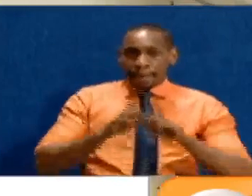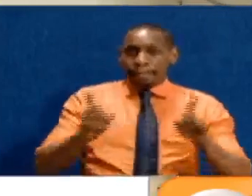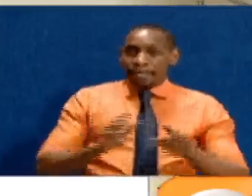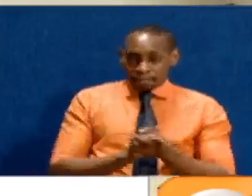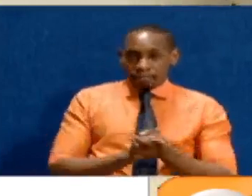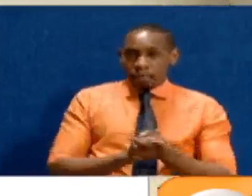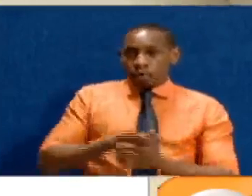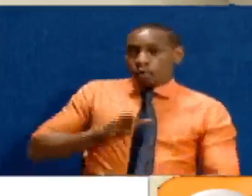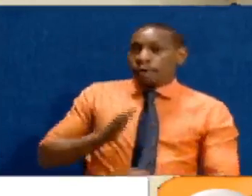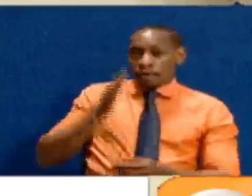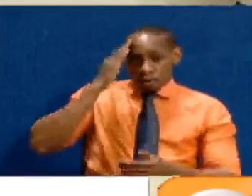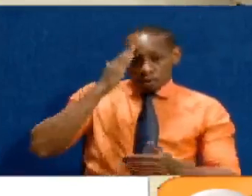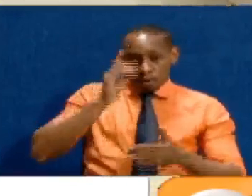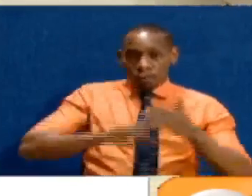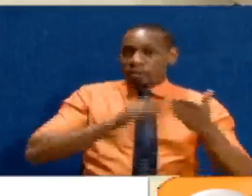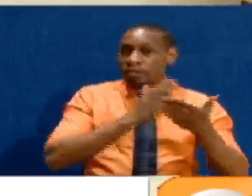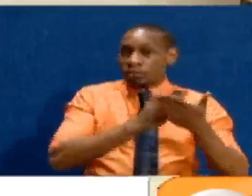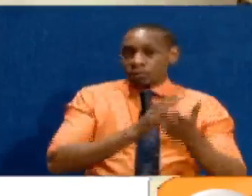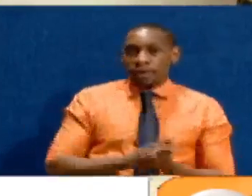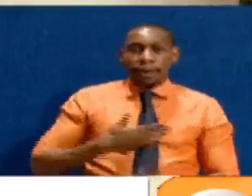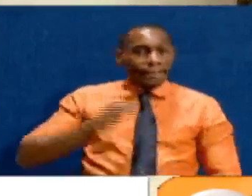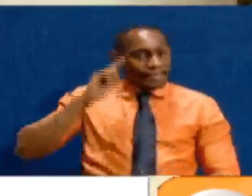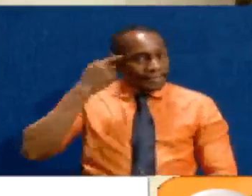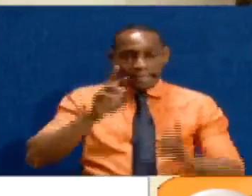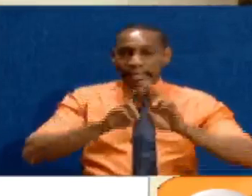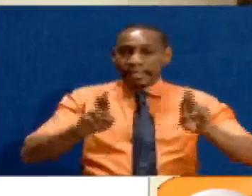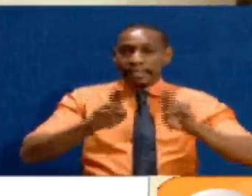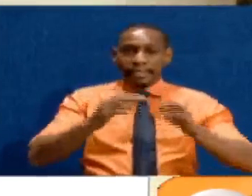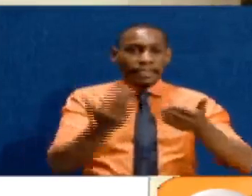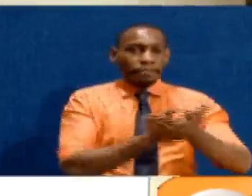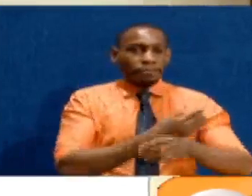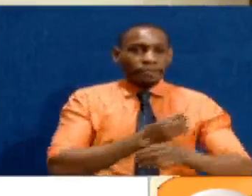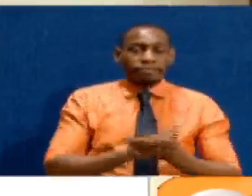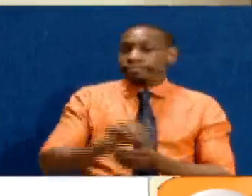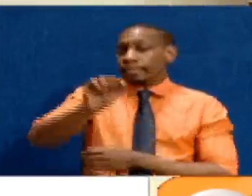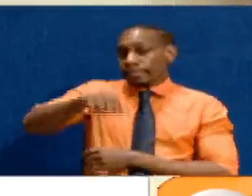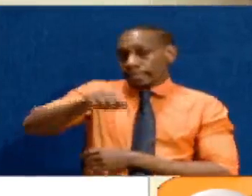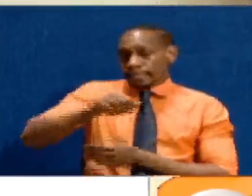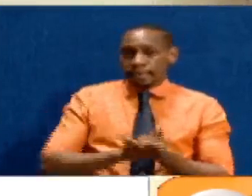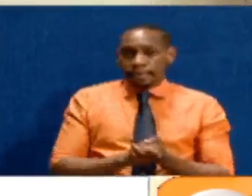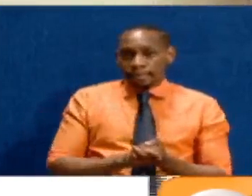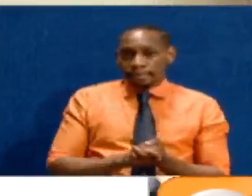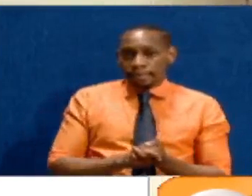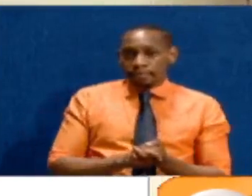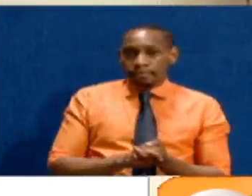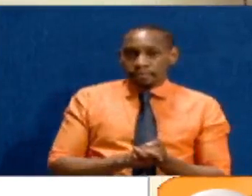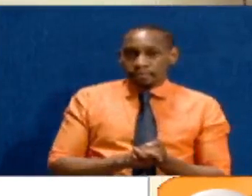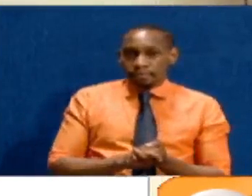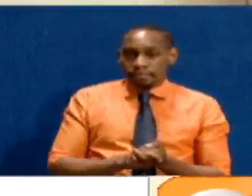thing Mwende knows for sure. Oh, I think I've already beaten it. Yeah, so I'm just, you